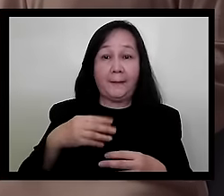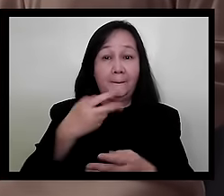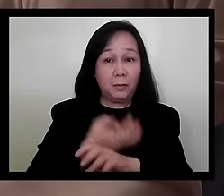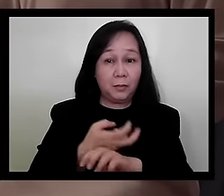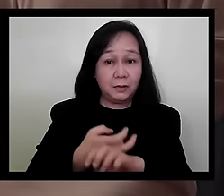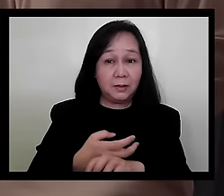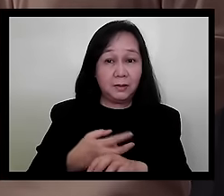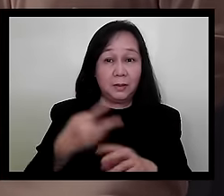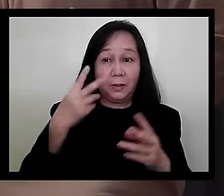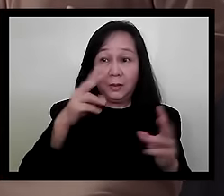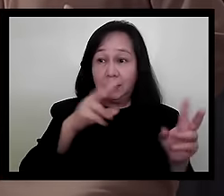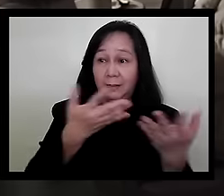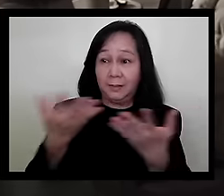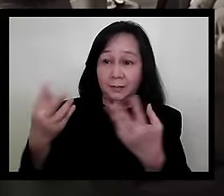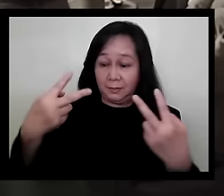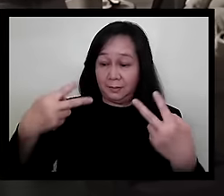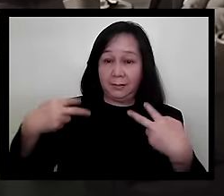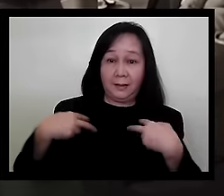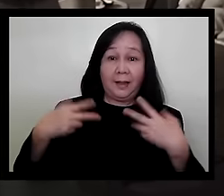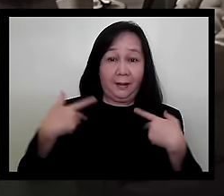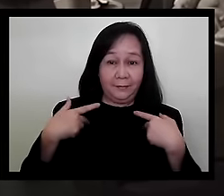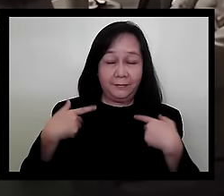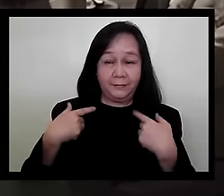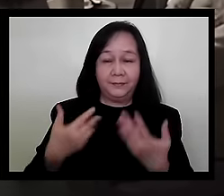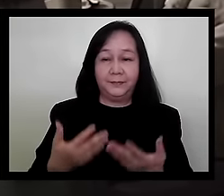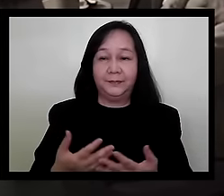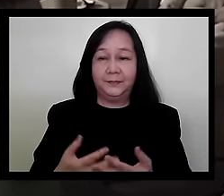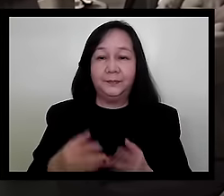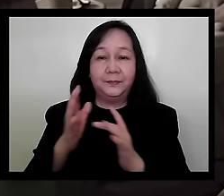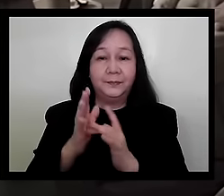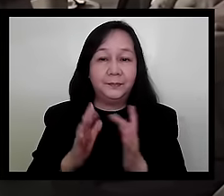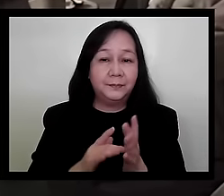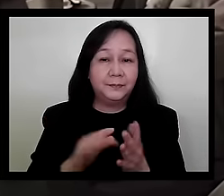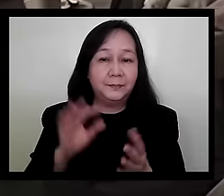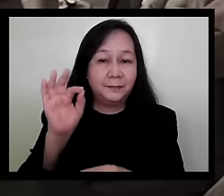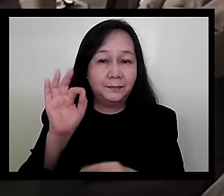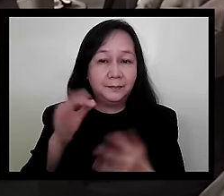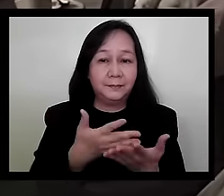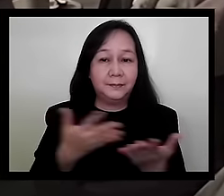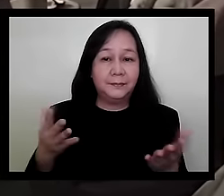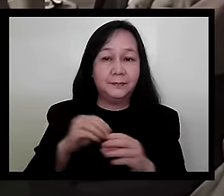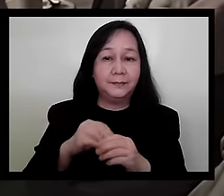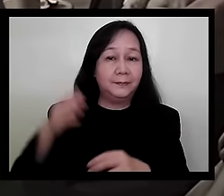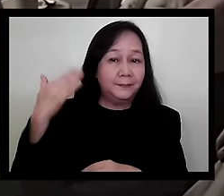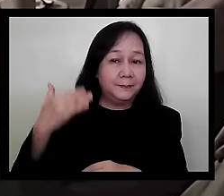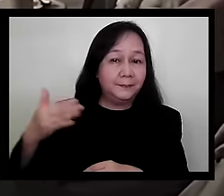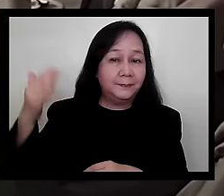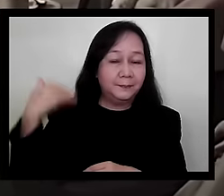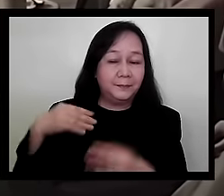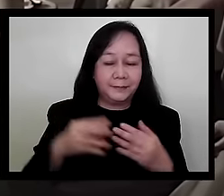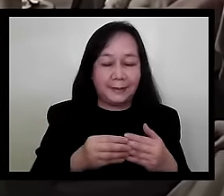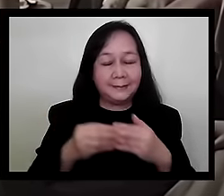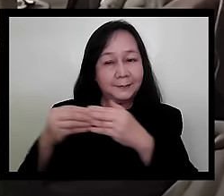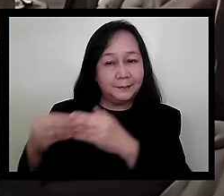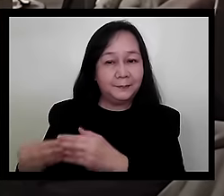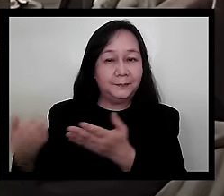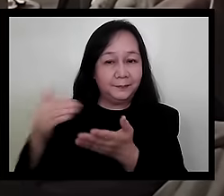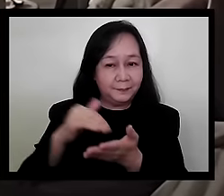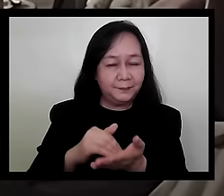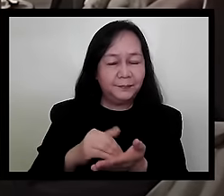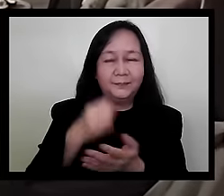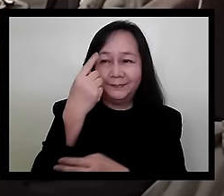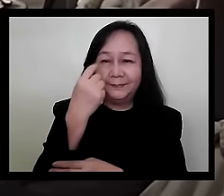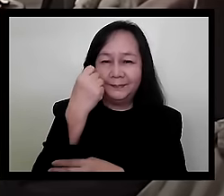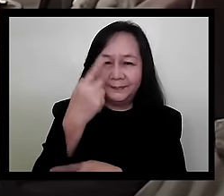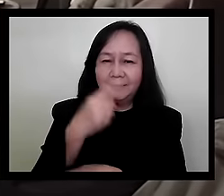see I have then Jesus eats with them and as in the past guides them again to an